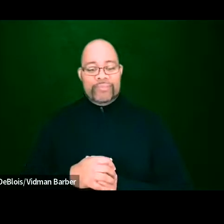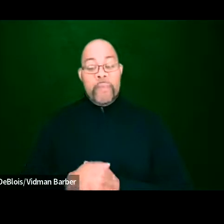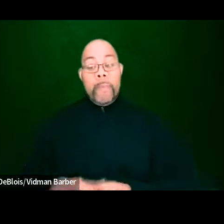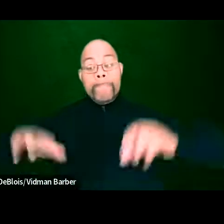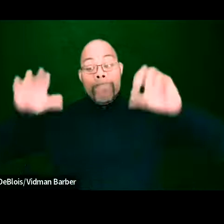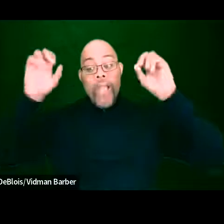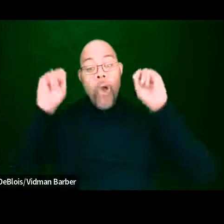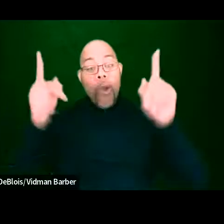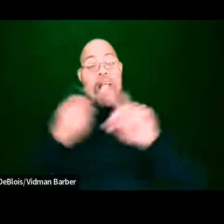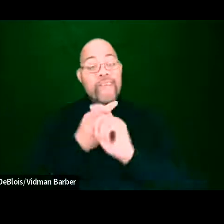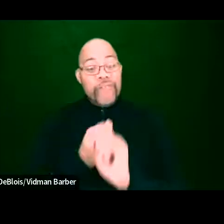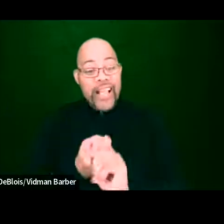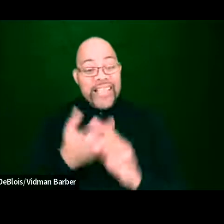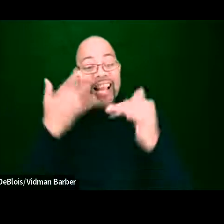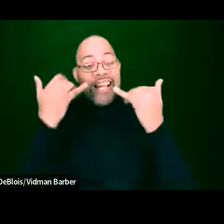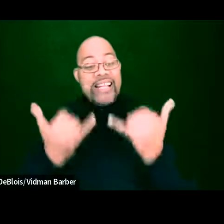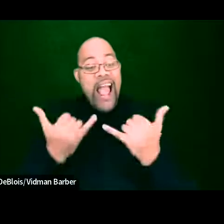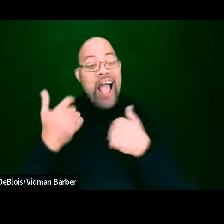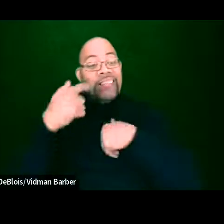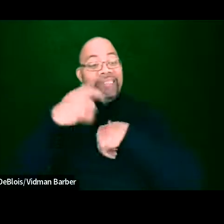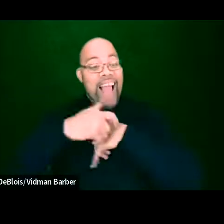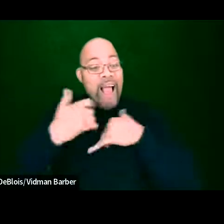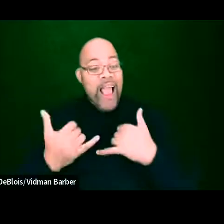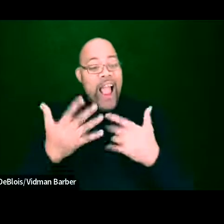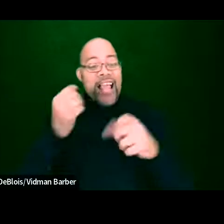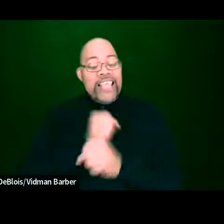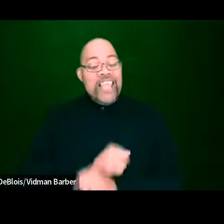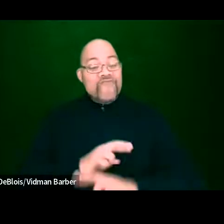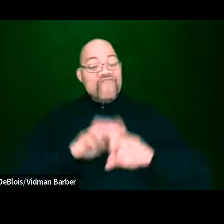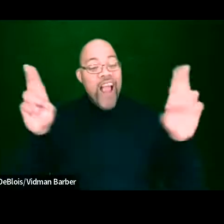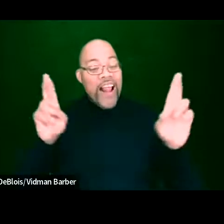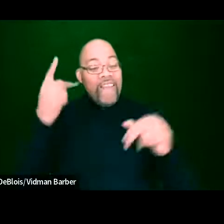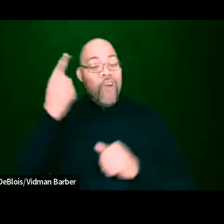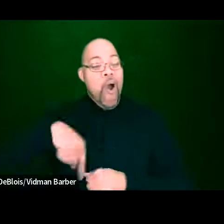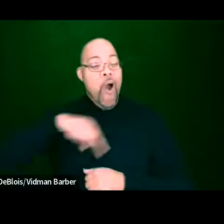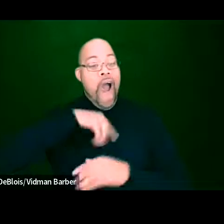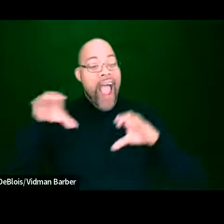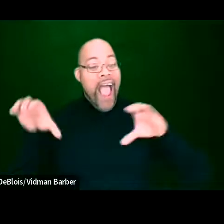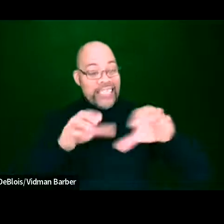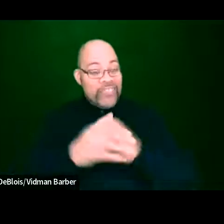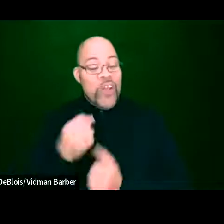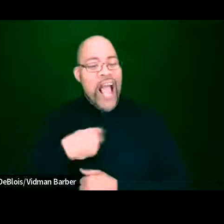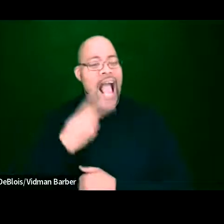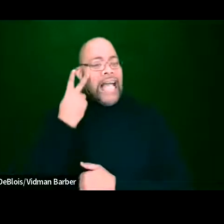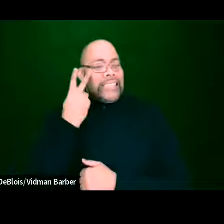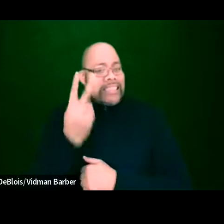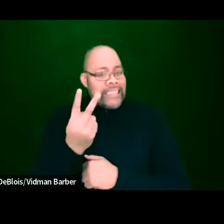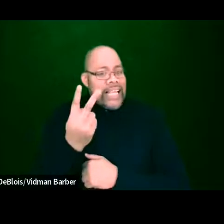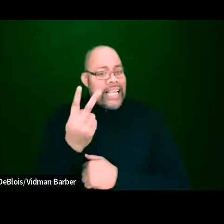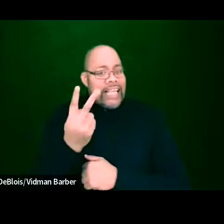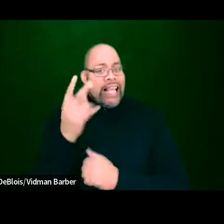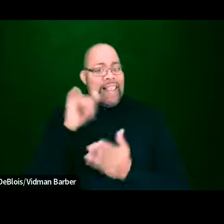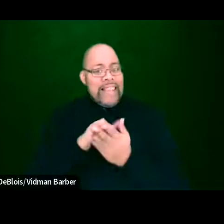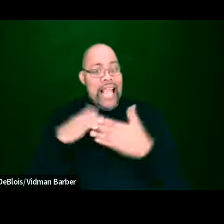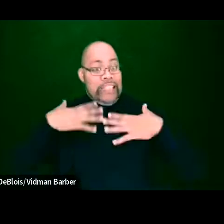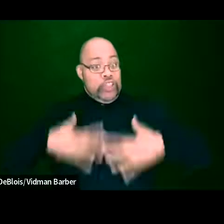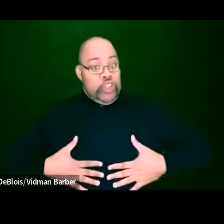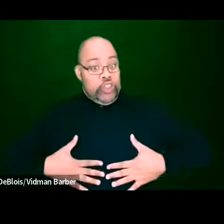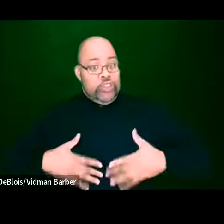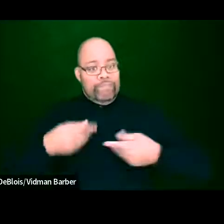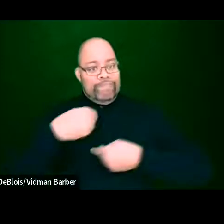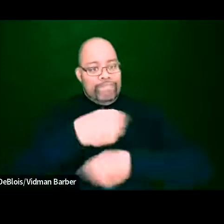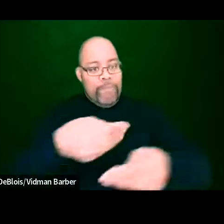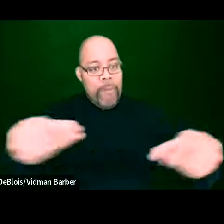Okay, friends, now is the time to get ready for our activity. So I see that the t-shirts are being